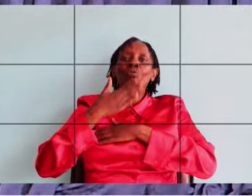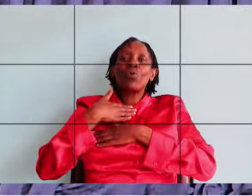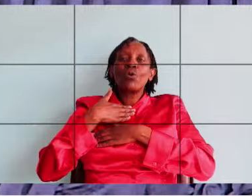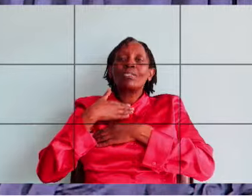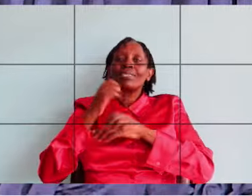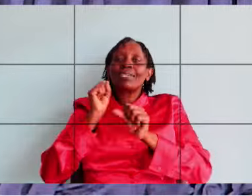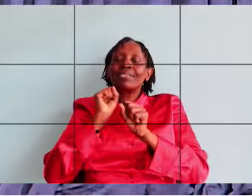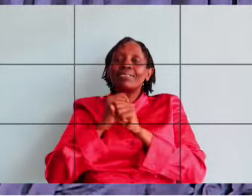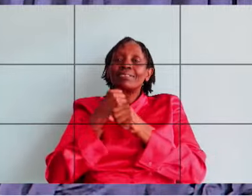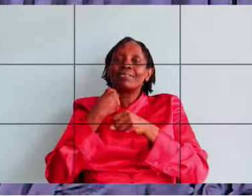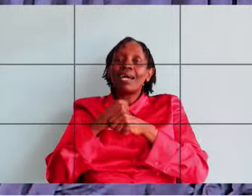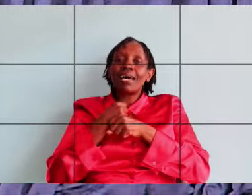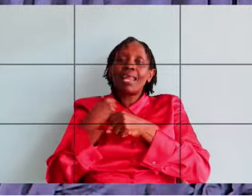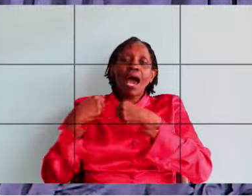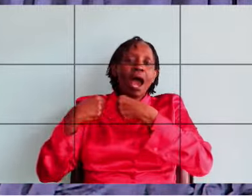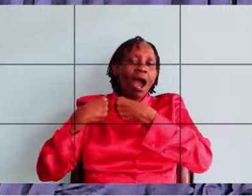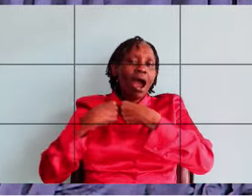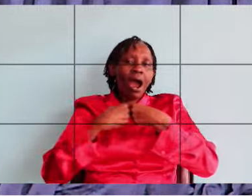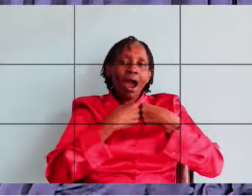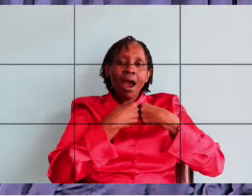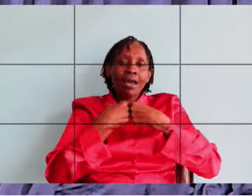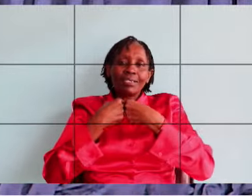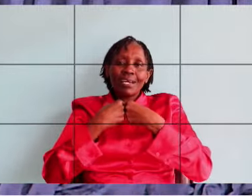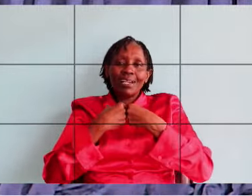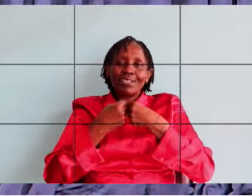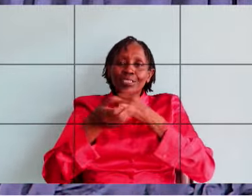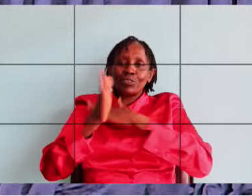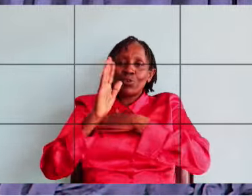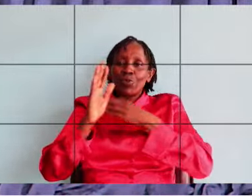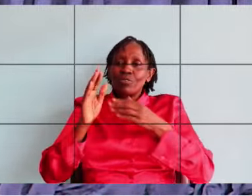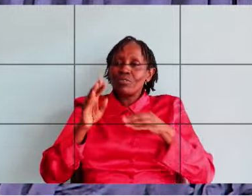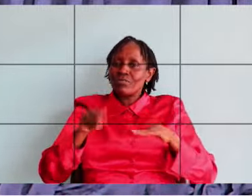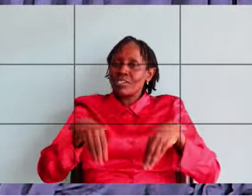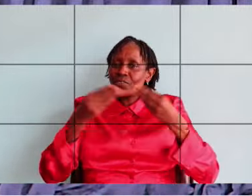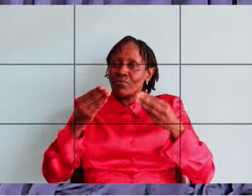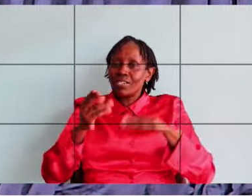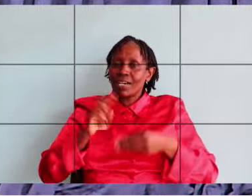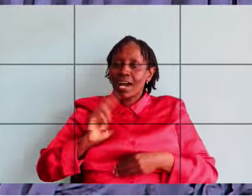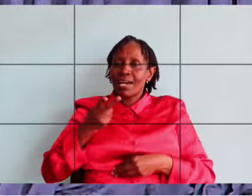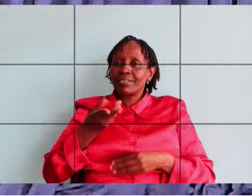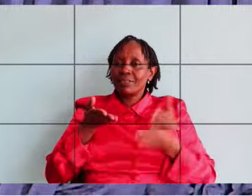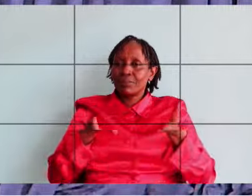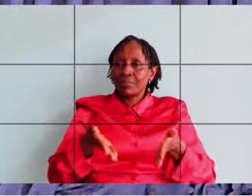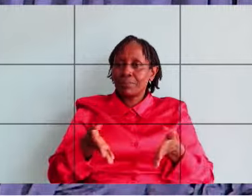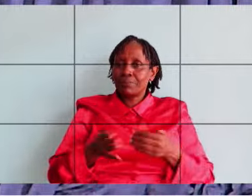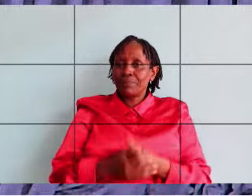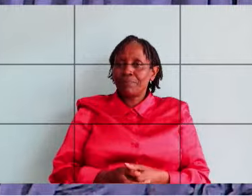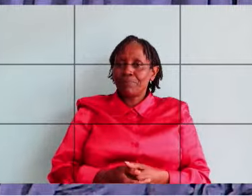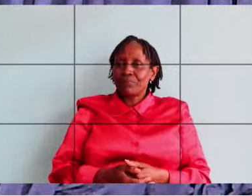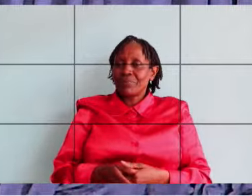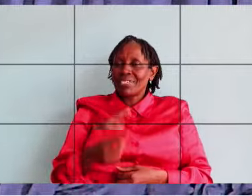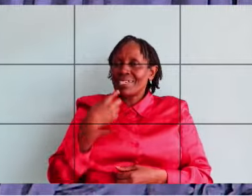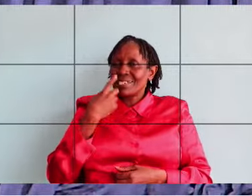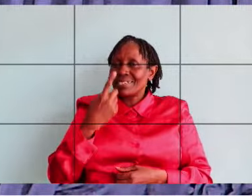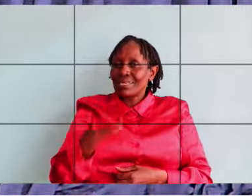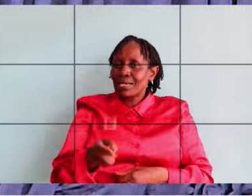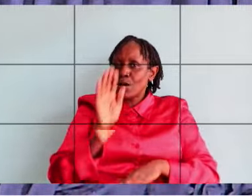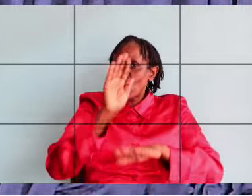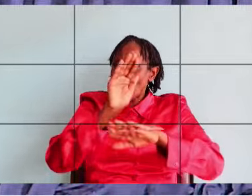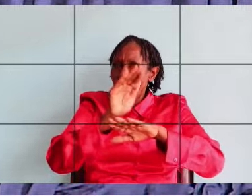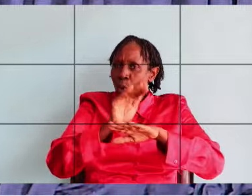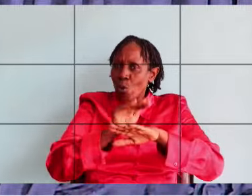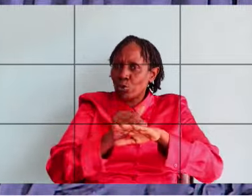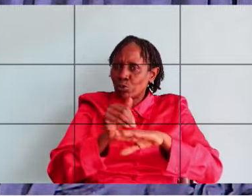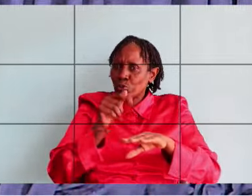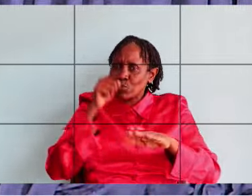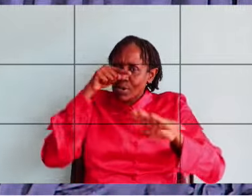that God is giving and throwing to each one of us today. Then he tells him, he calls him now to go in